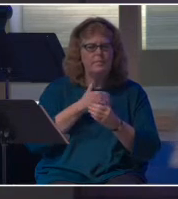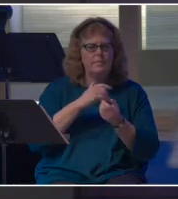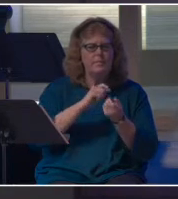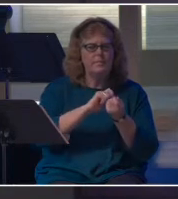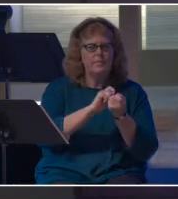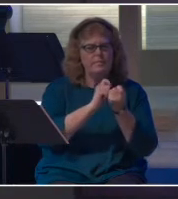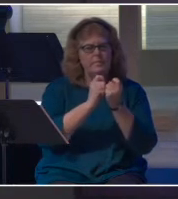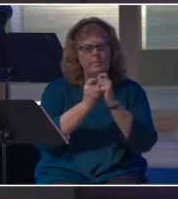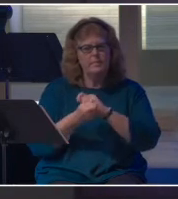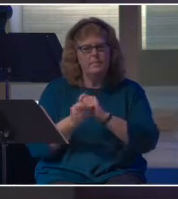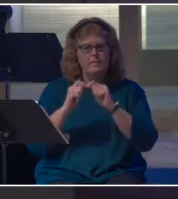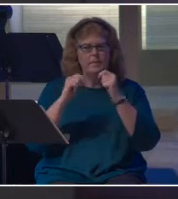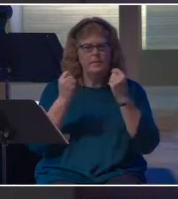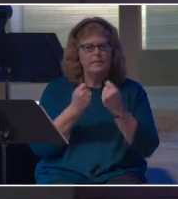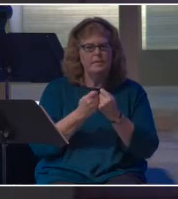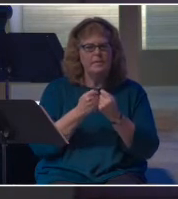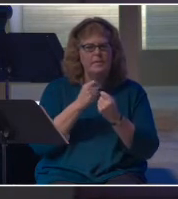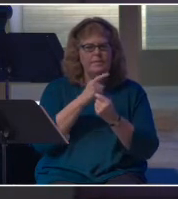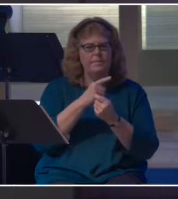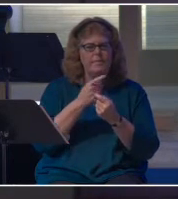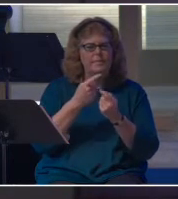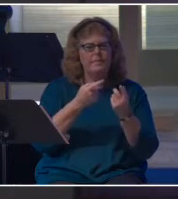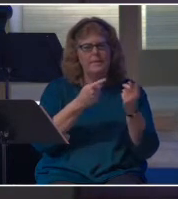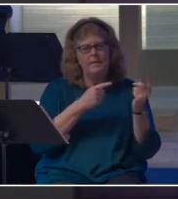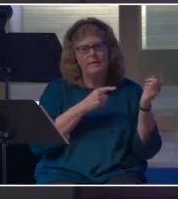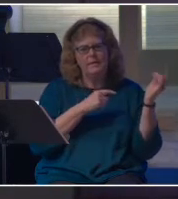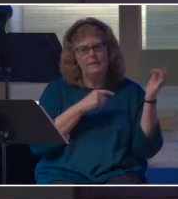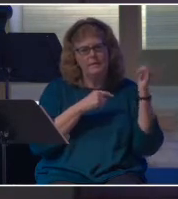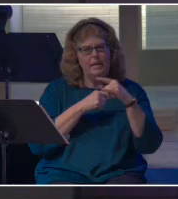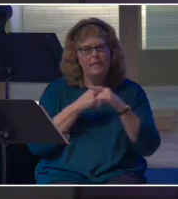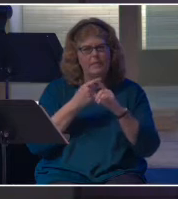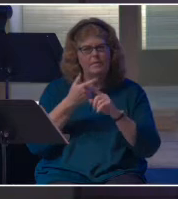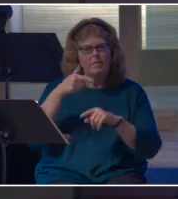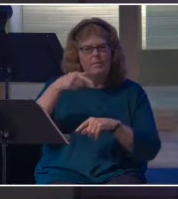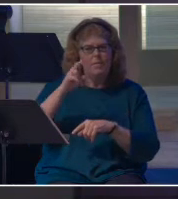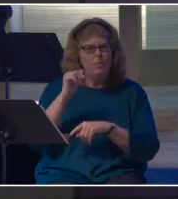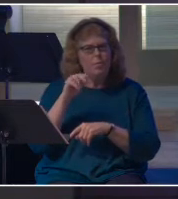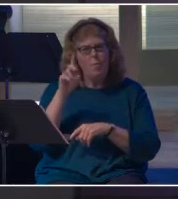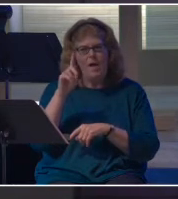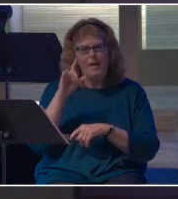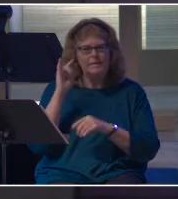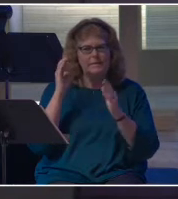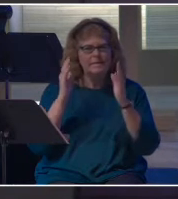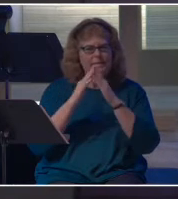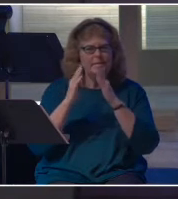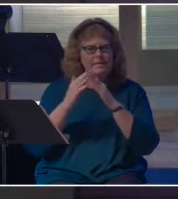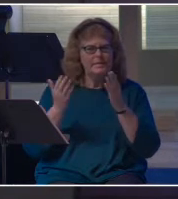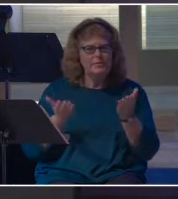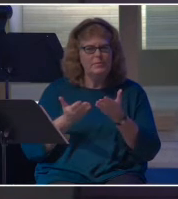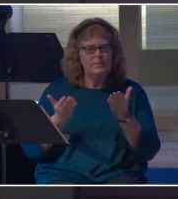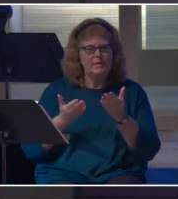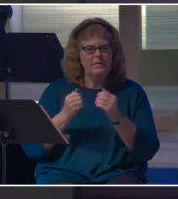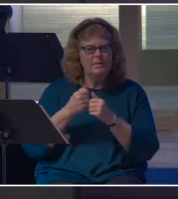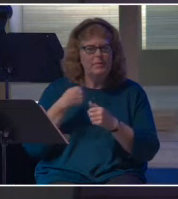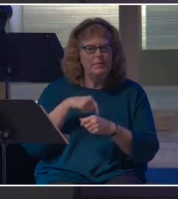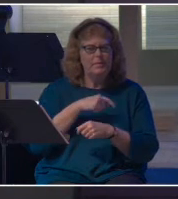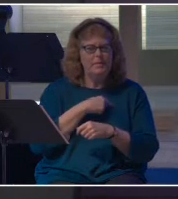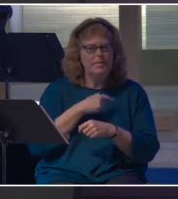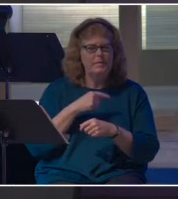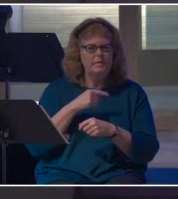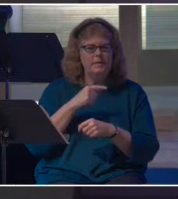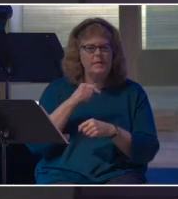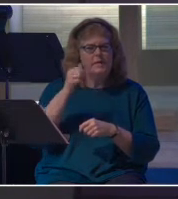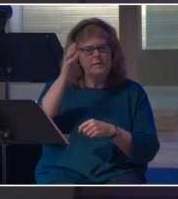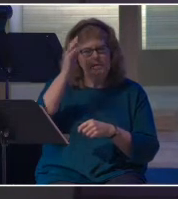team, and he schleps in all the way from the Quad Cities to be with us. And he is a